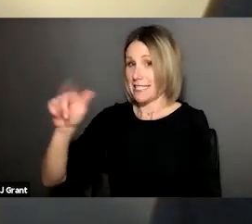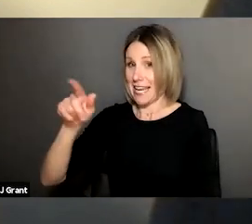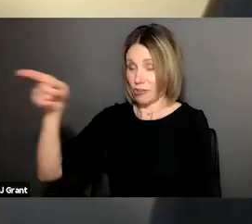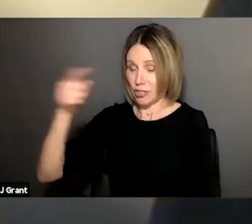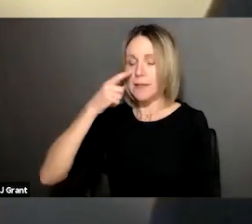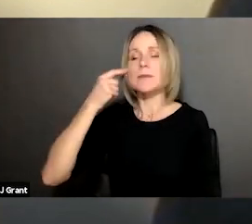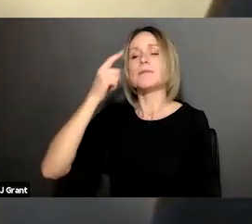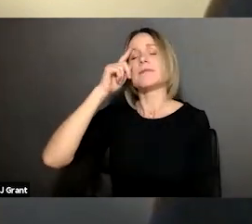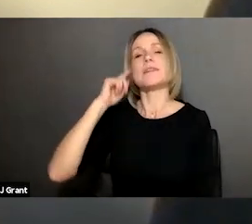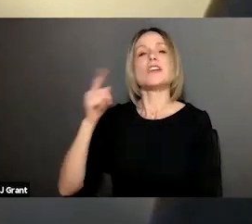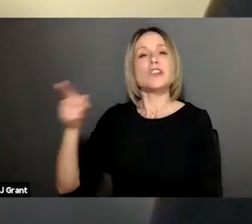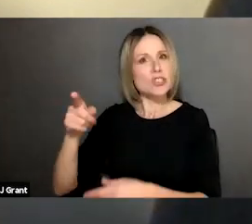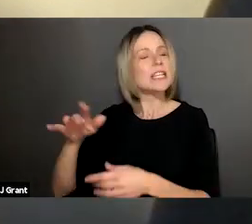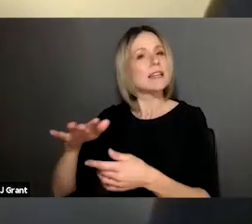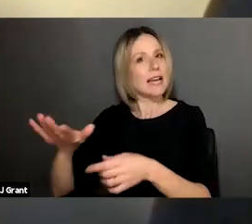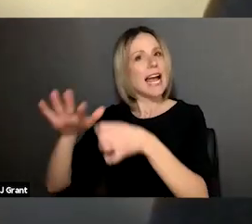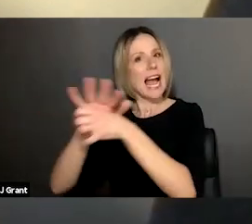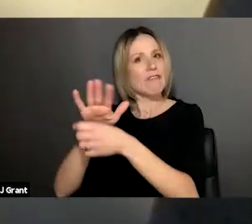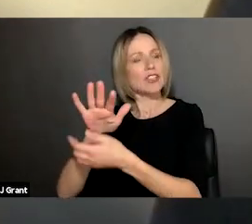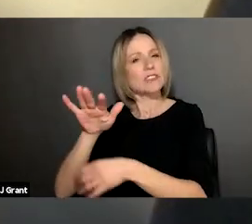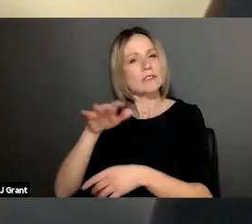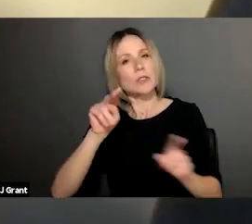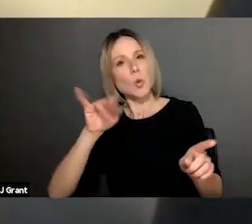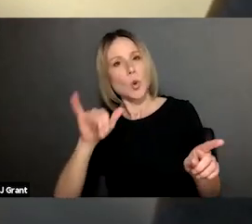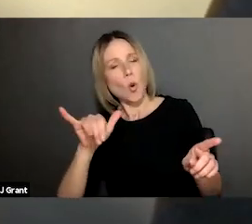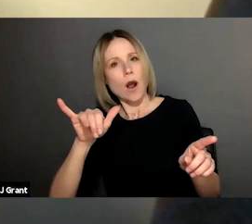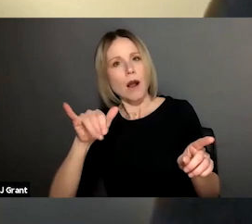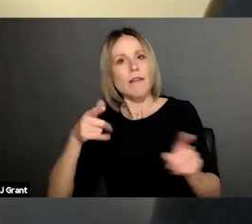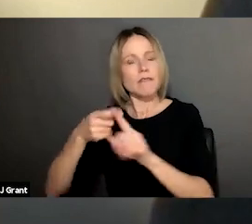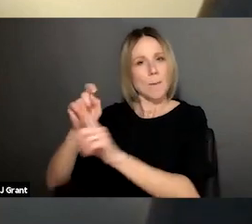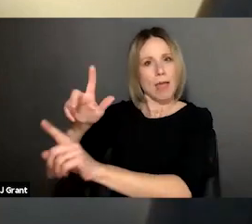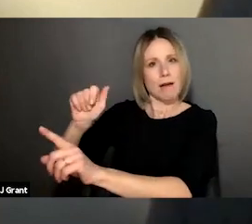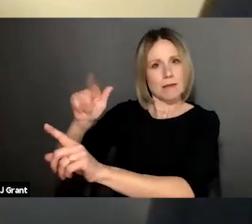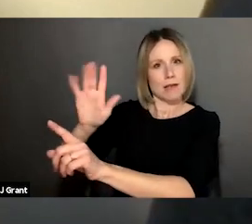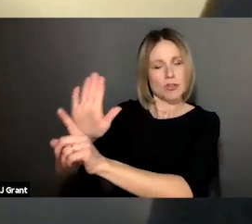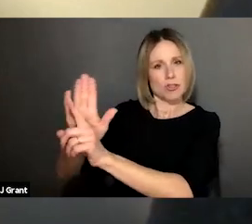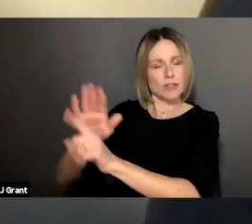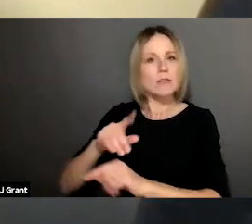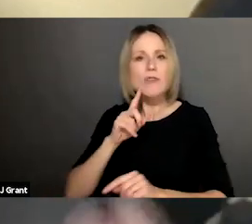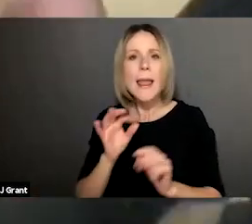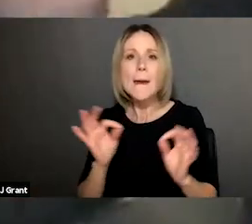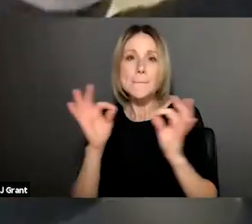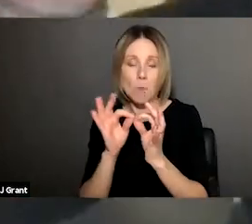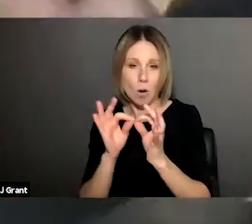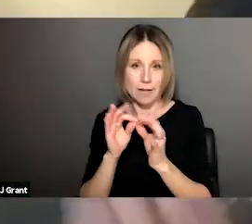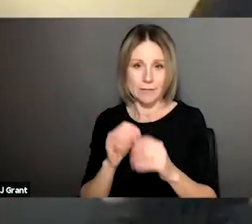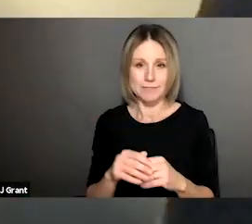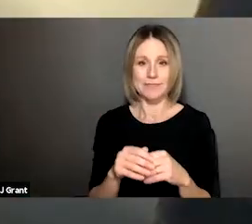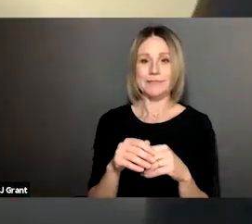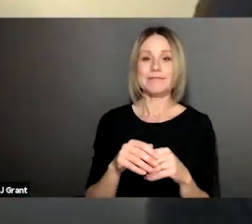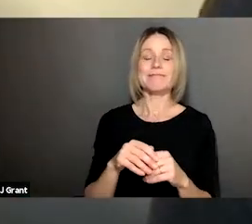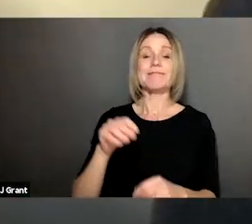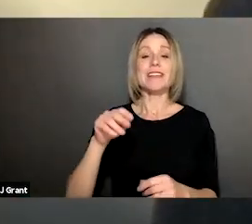there. And that's really important because it means that the Times isn't